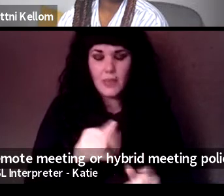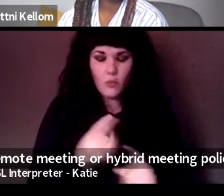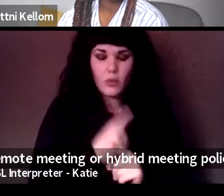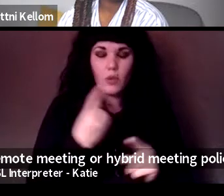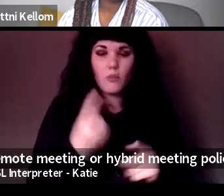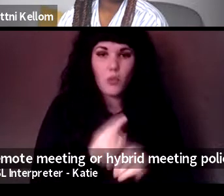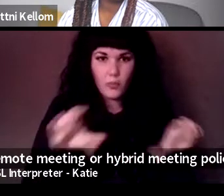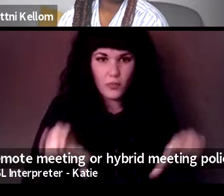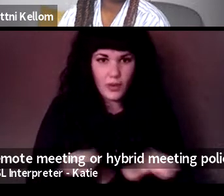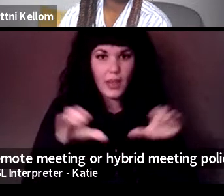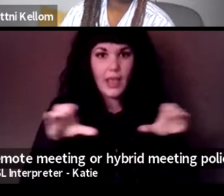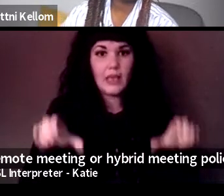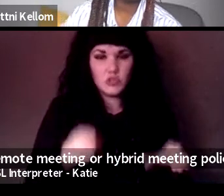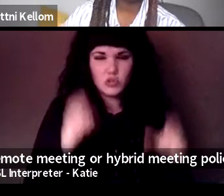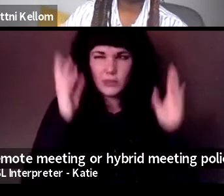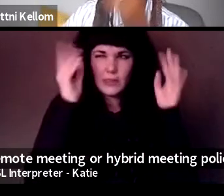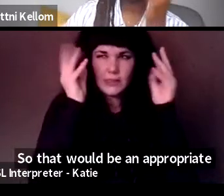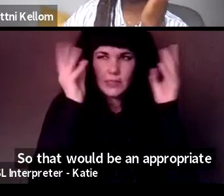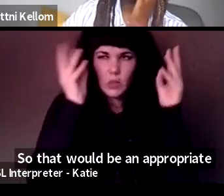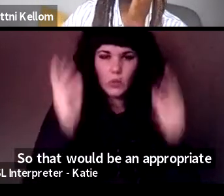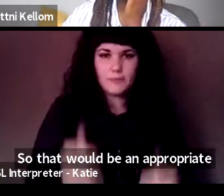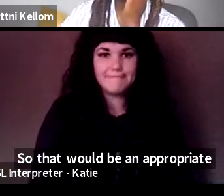consider.